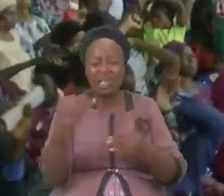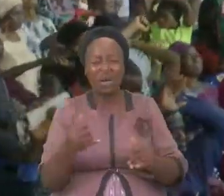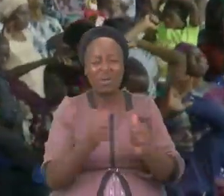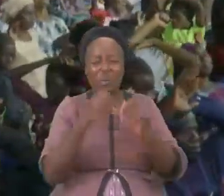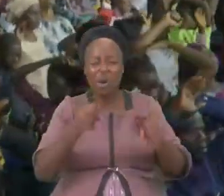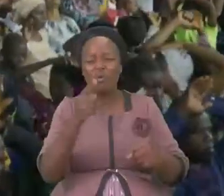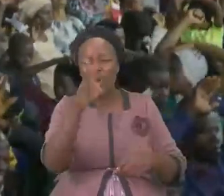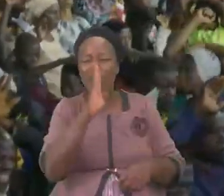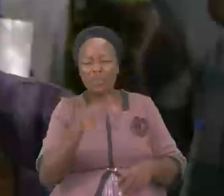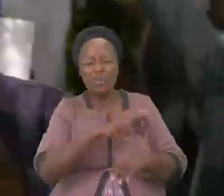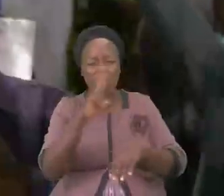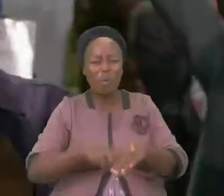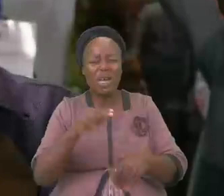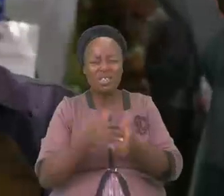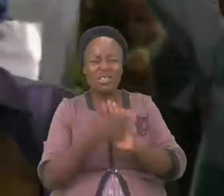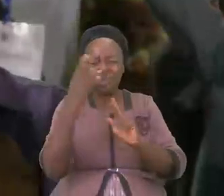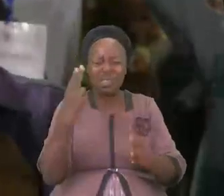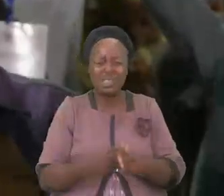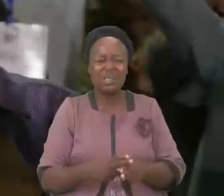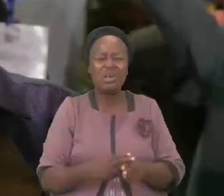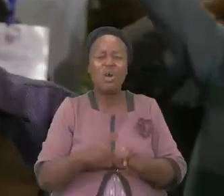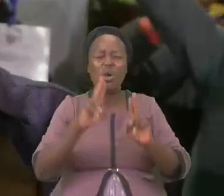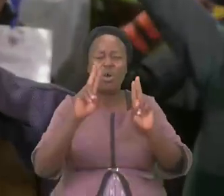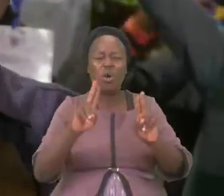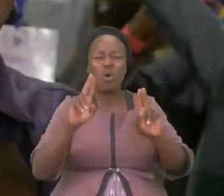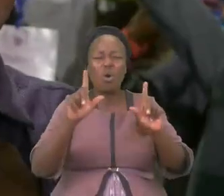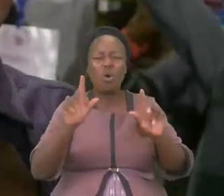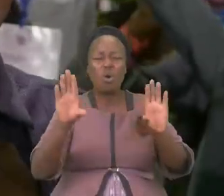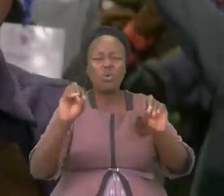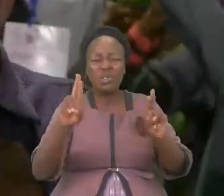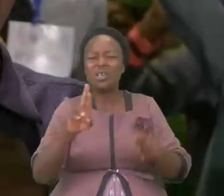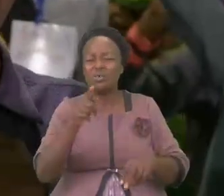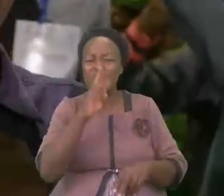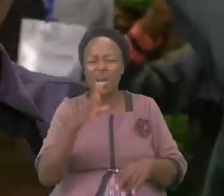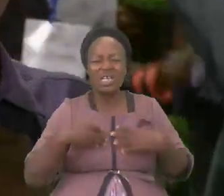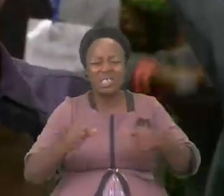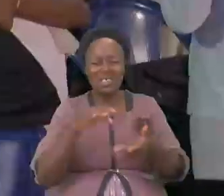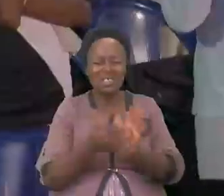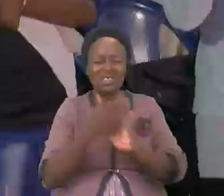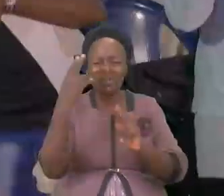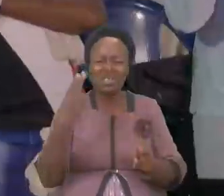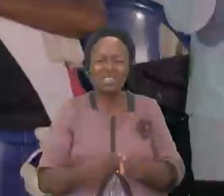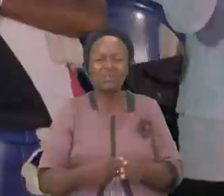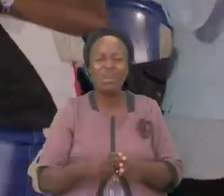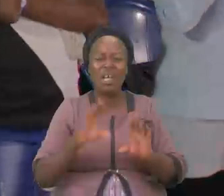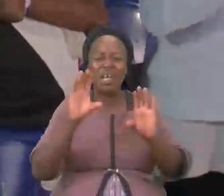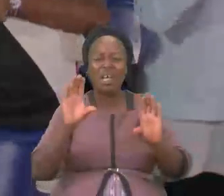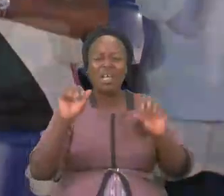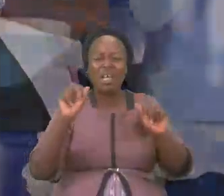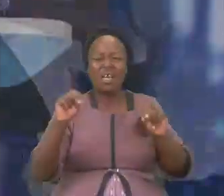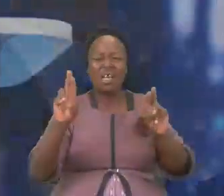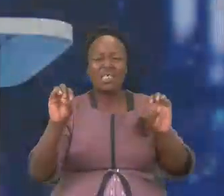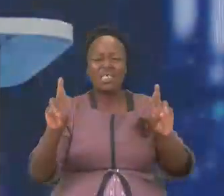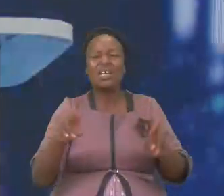you are healed in Jesus' name. Cancer, you are healed in Jesus' name.